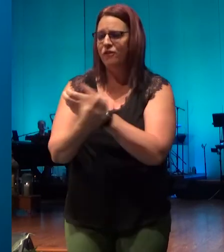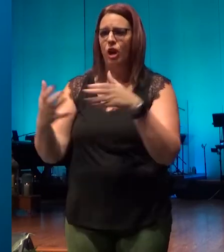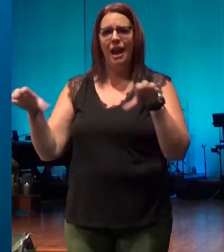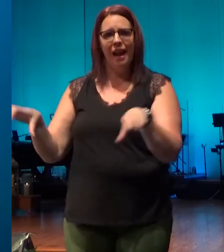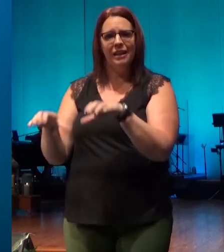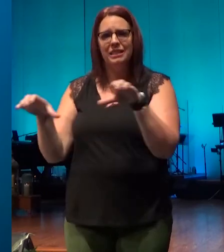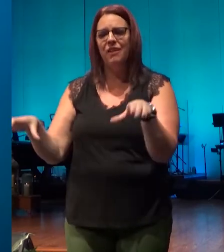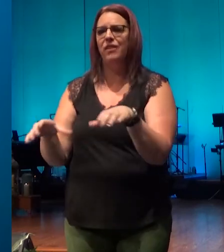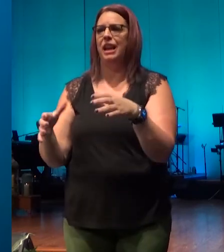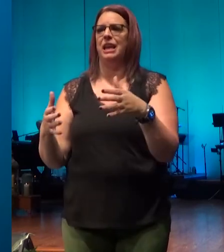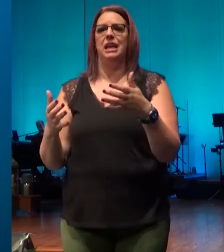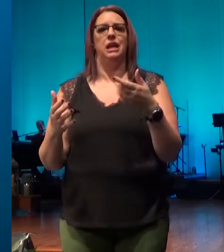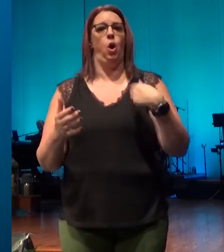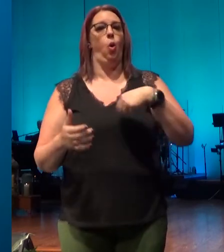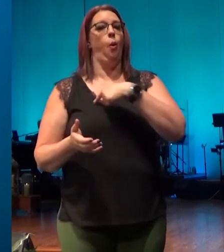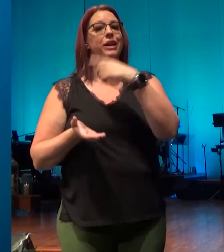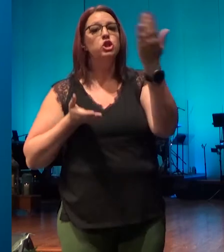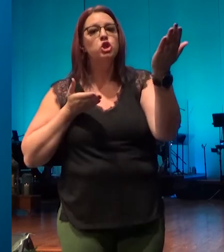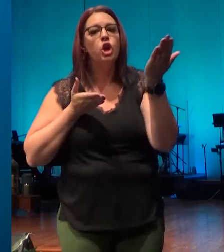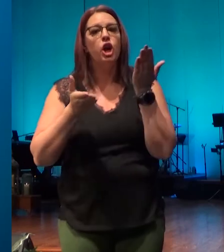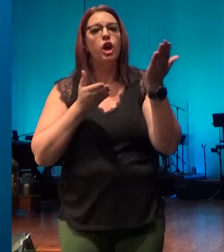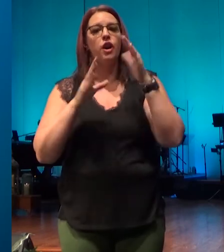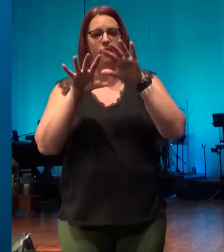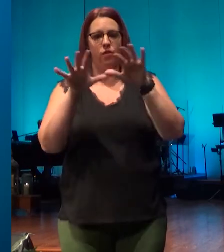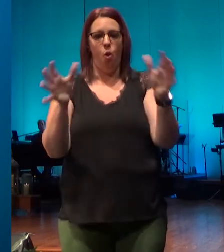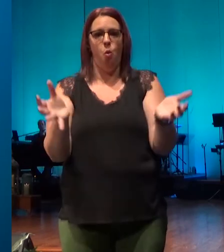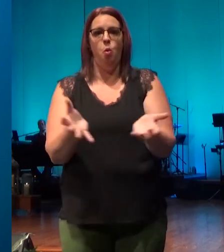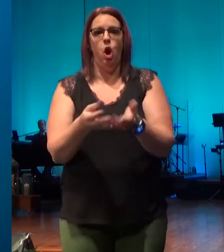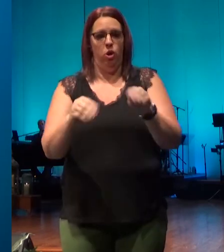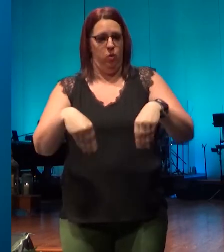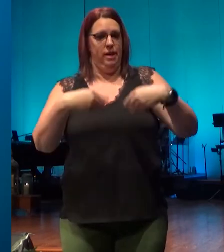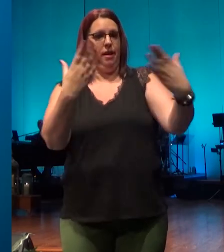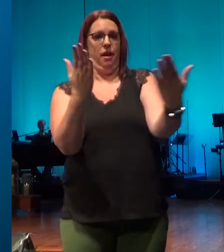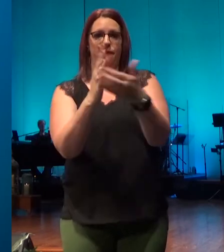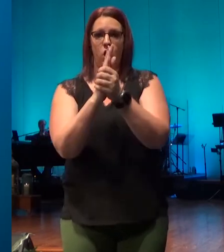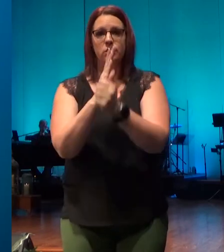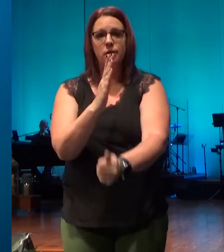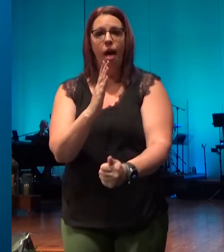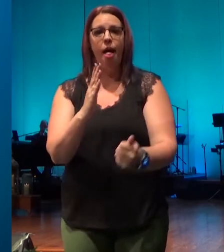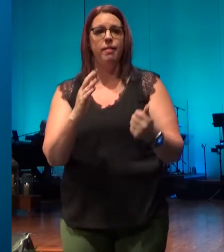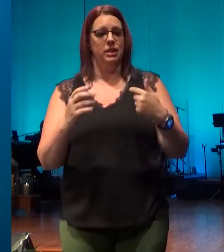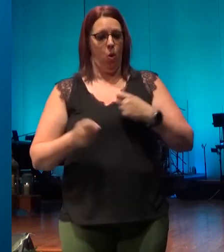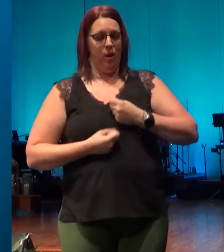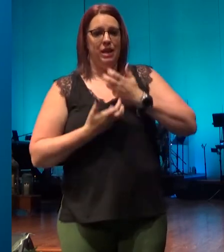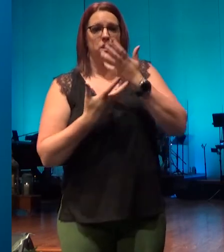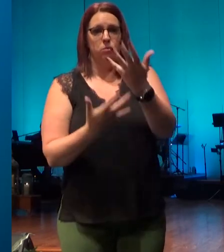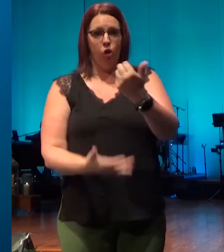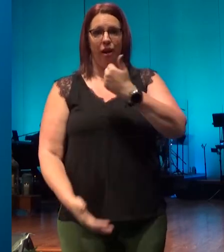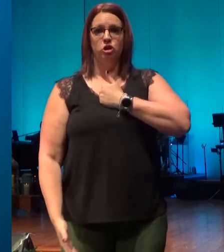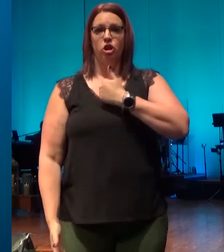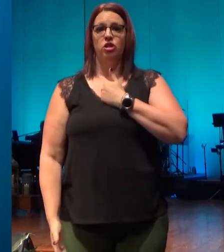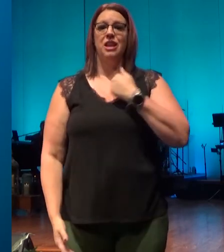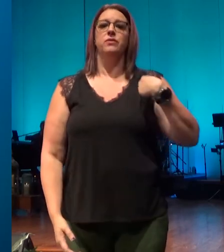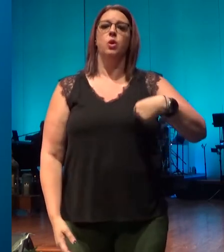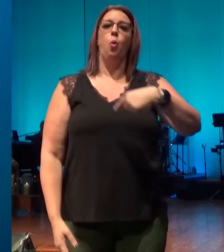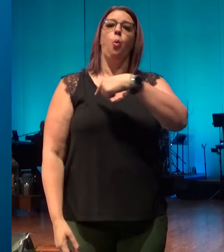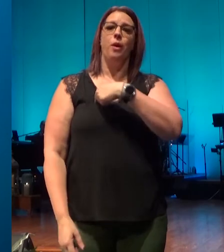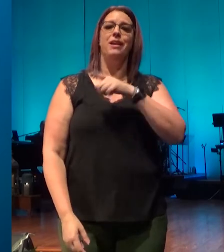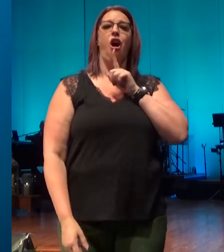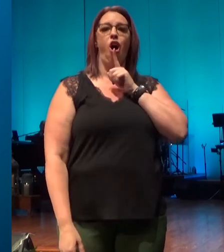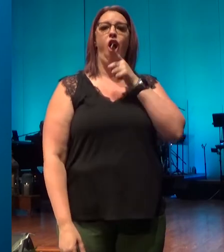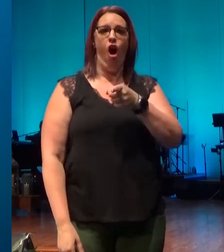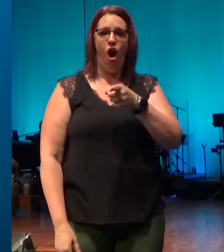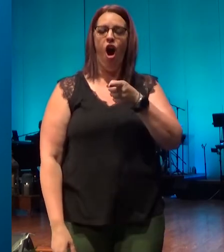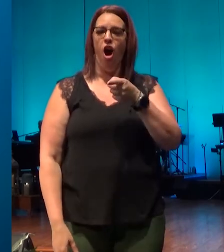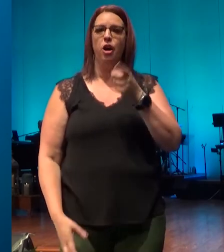world, giving our gifts and talents, as we express ourselves fully. We are the beautiful music